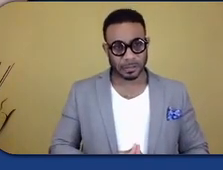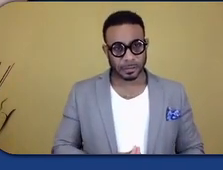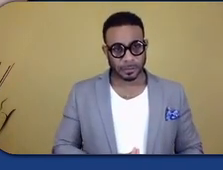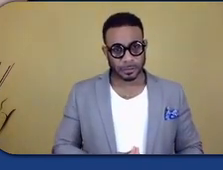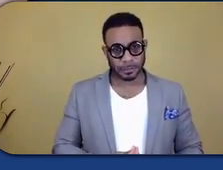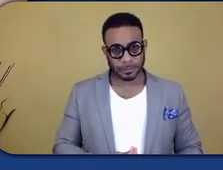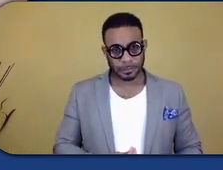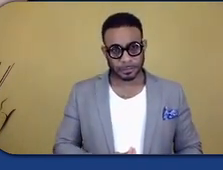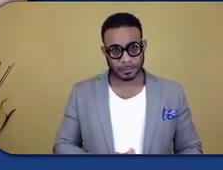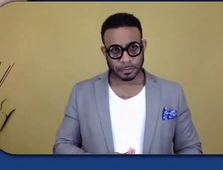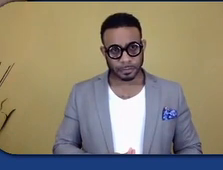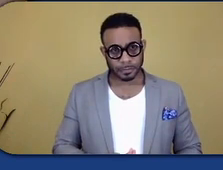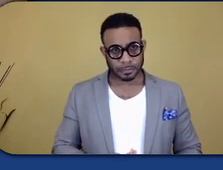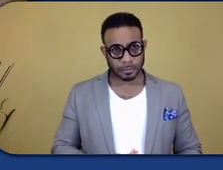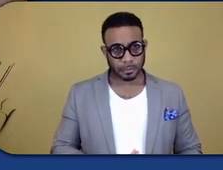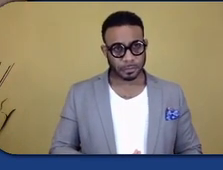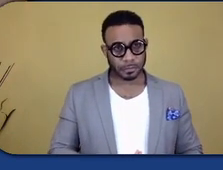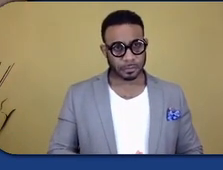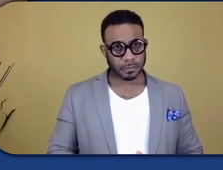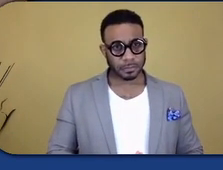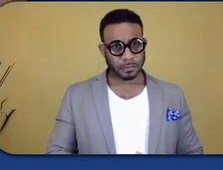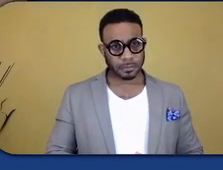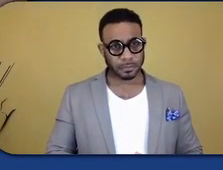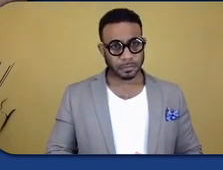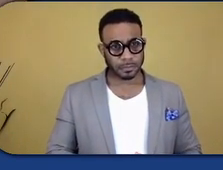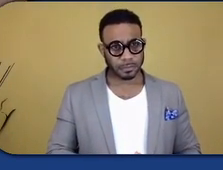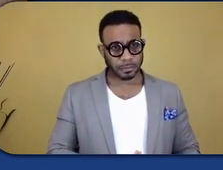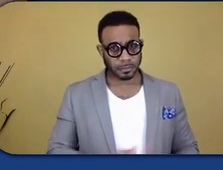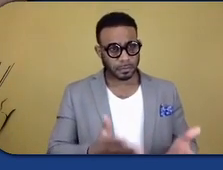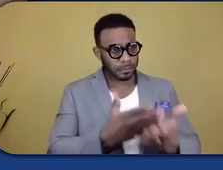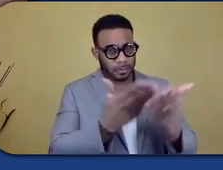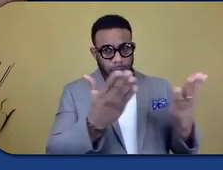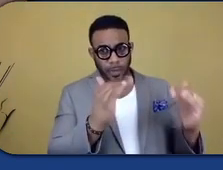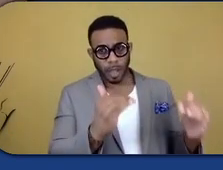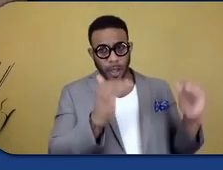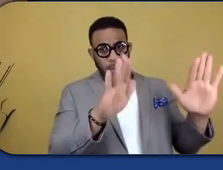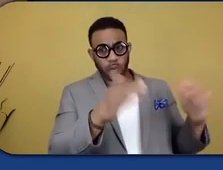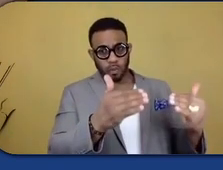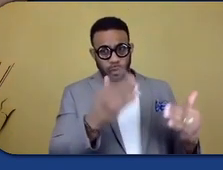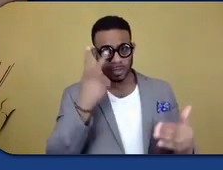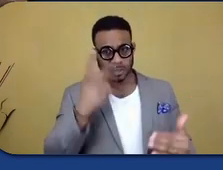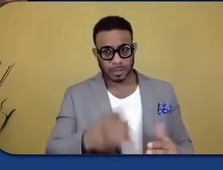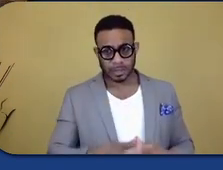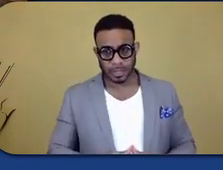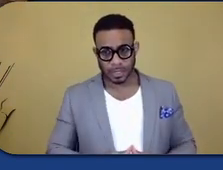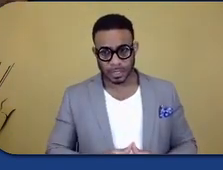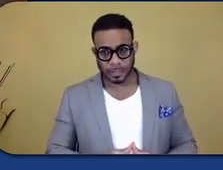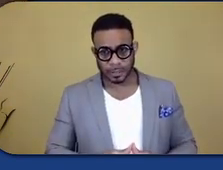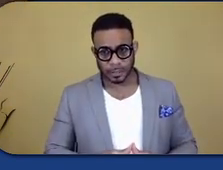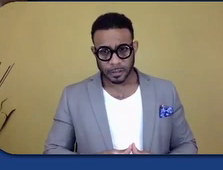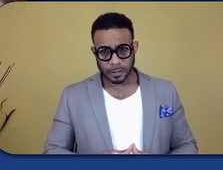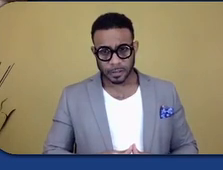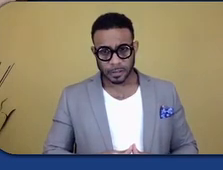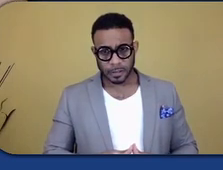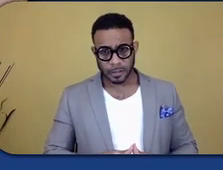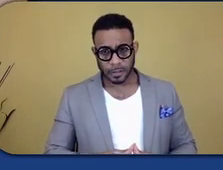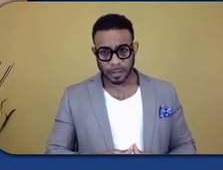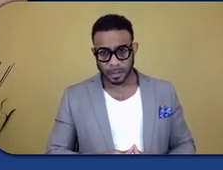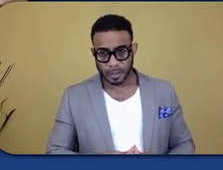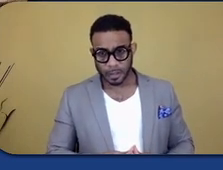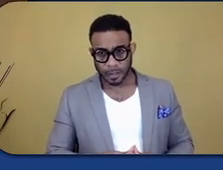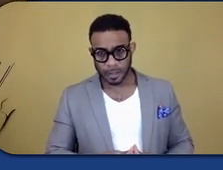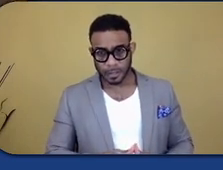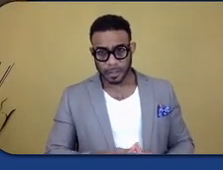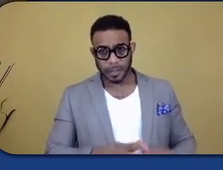This room is the oldest room. If something happened in this room and I have no option to do, then that means we have to close the things and then let